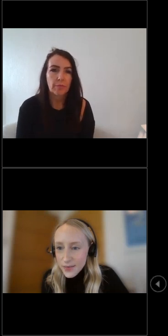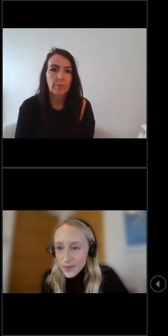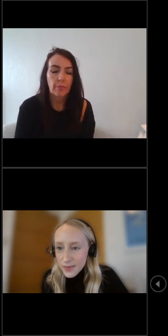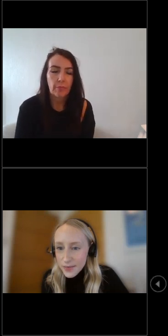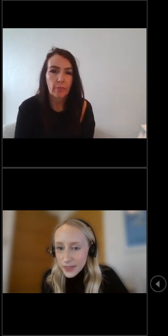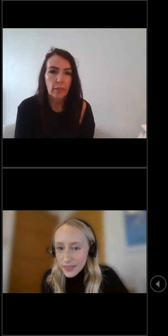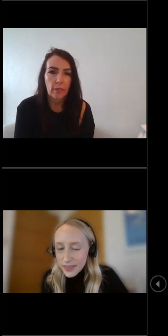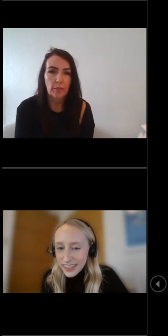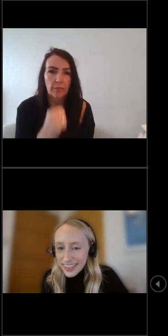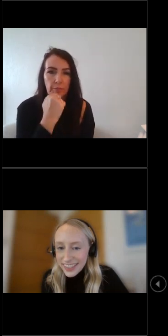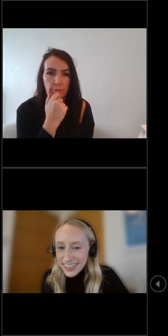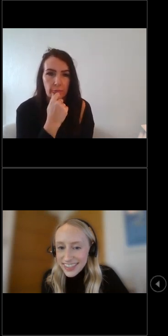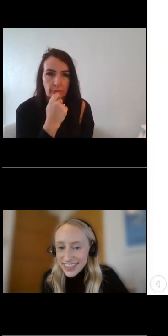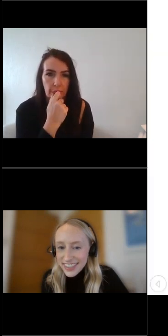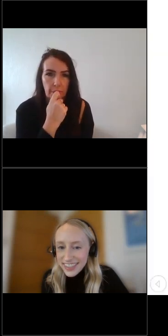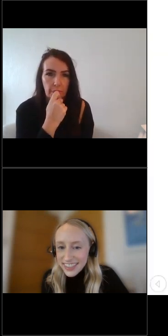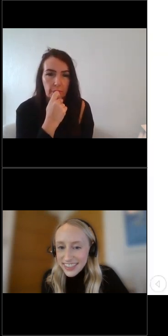Oh, hang on. Perfect.